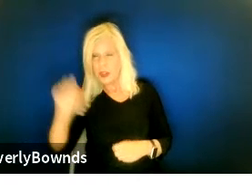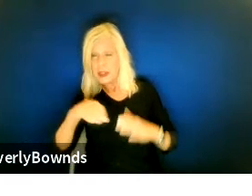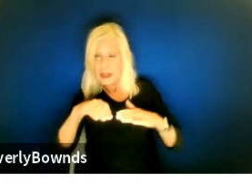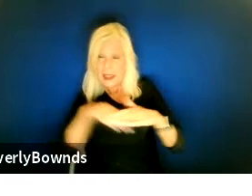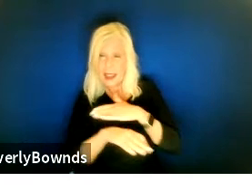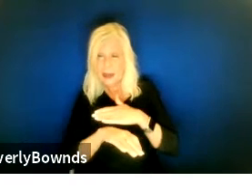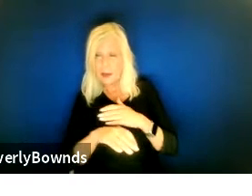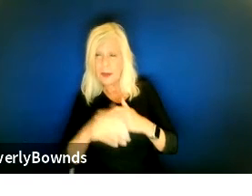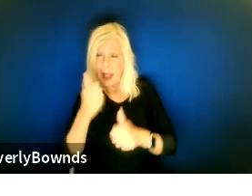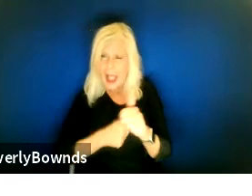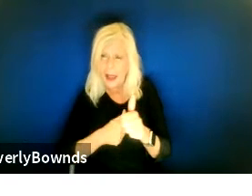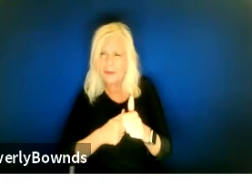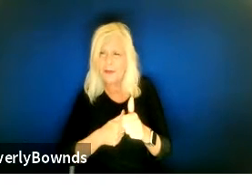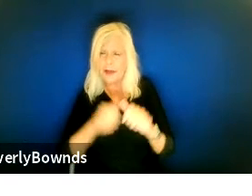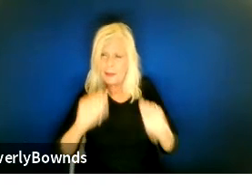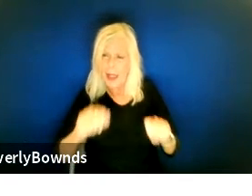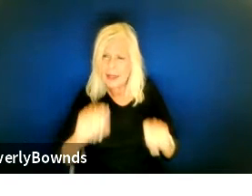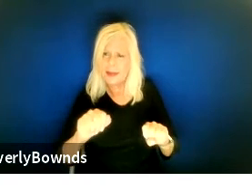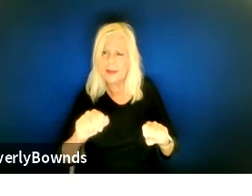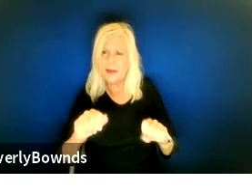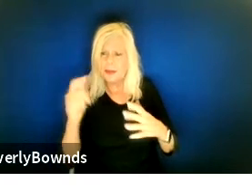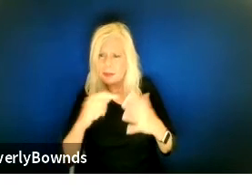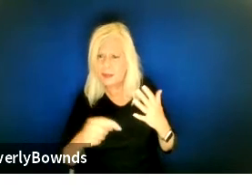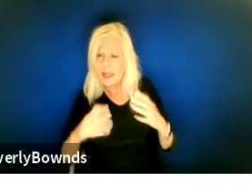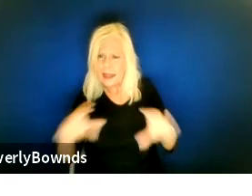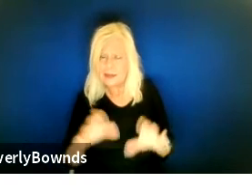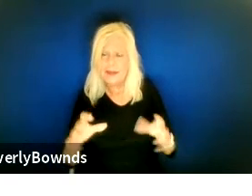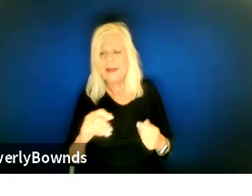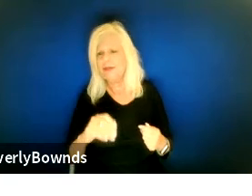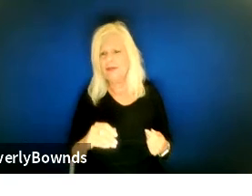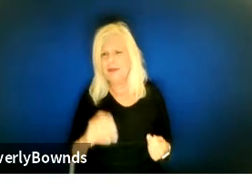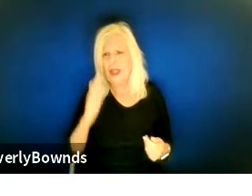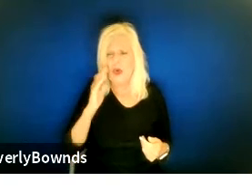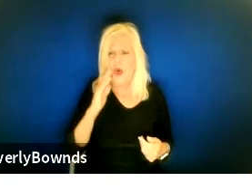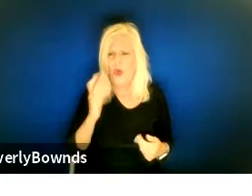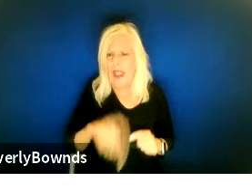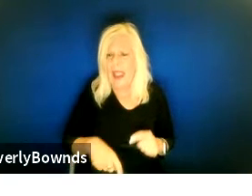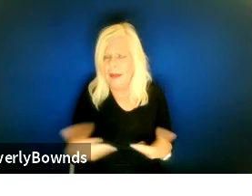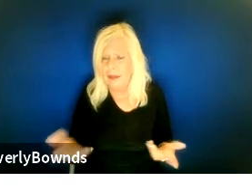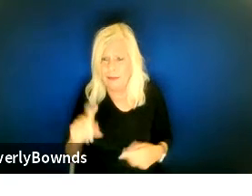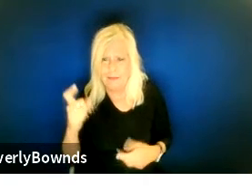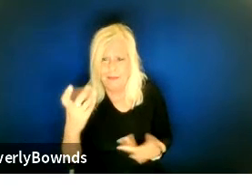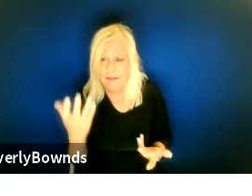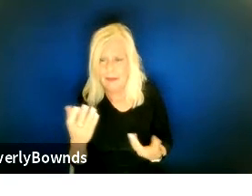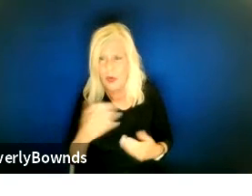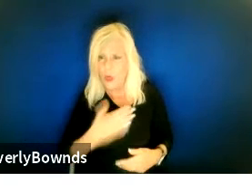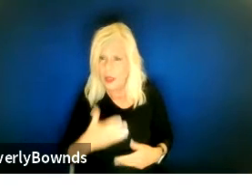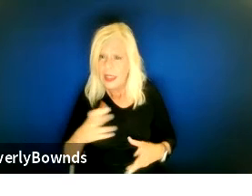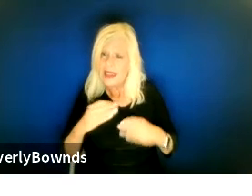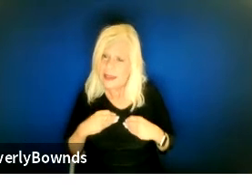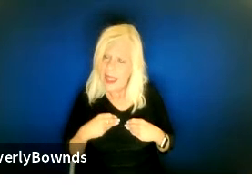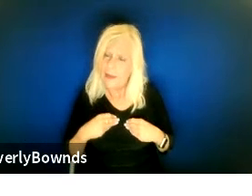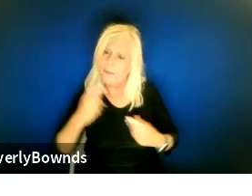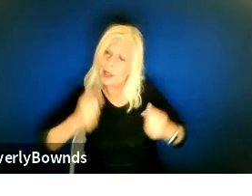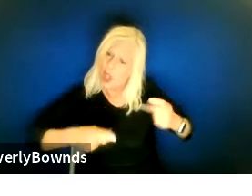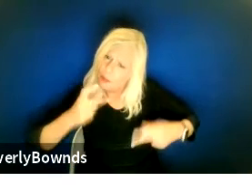places for every possible activity. People are willing to take compromises, and there